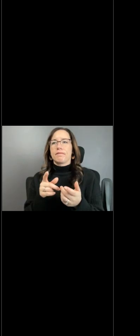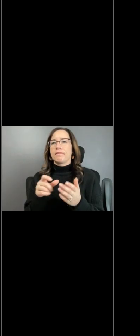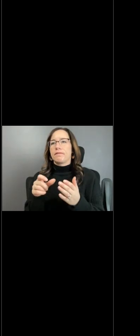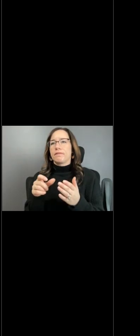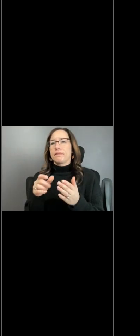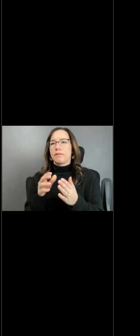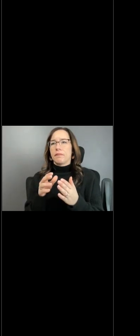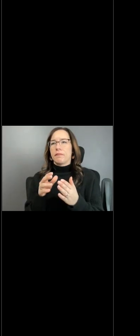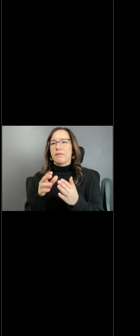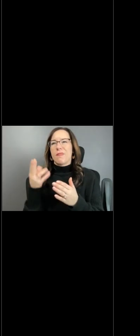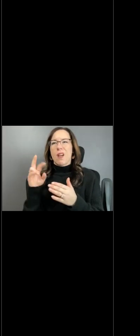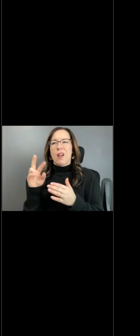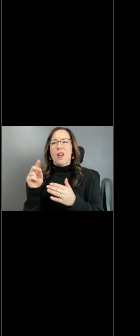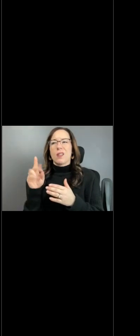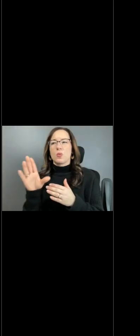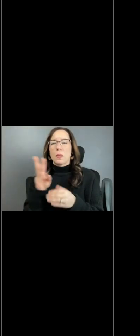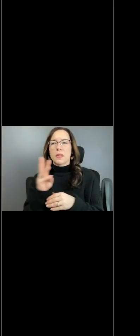HUD's website.